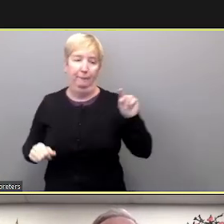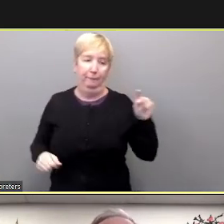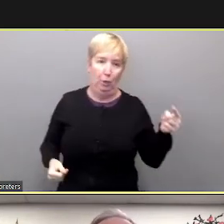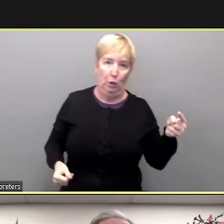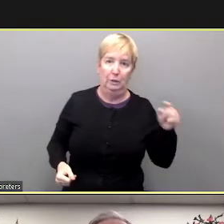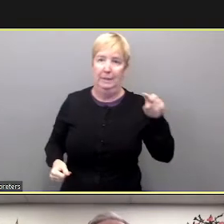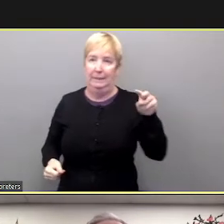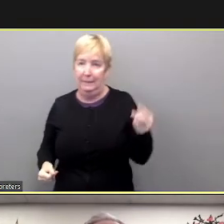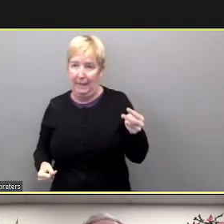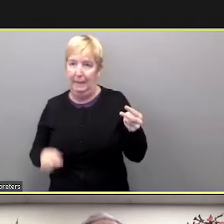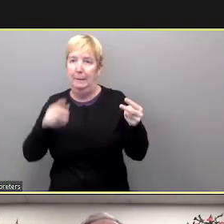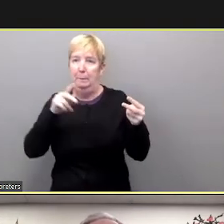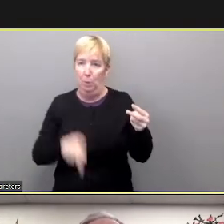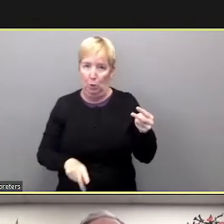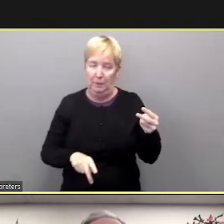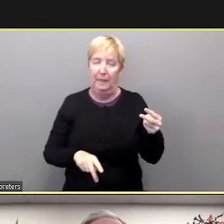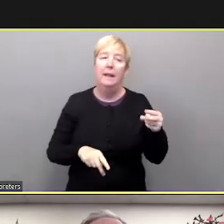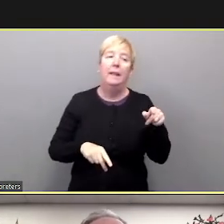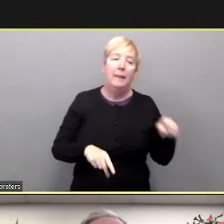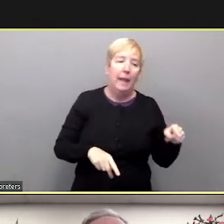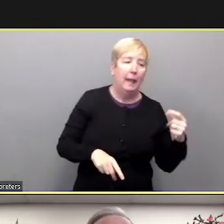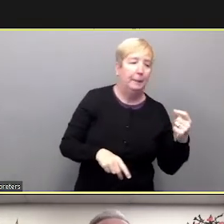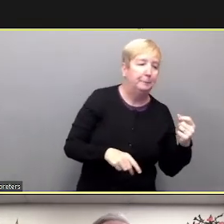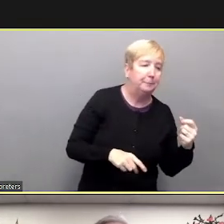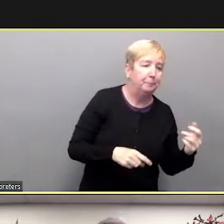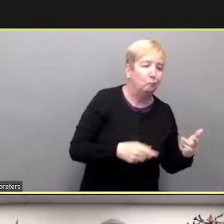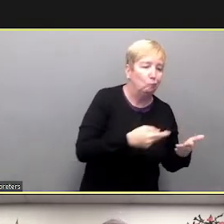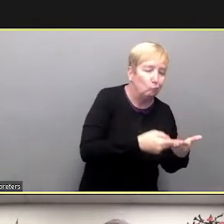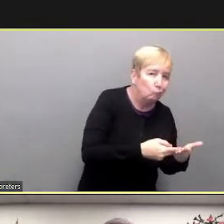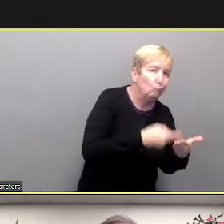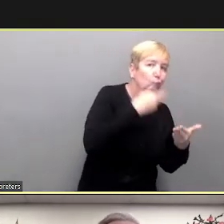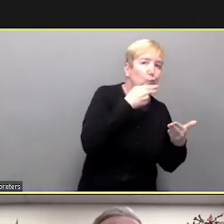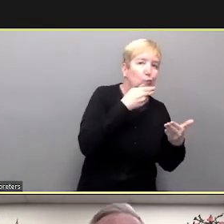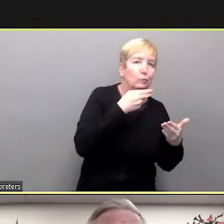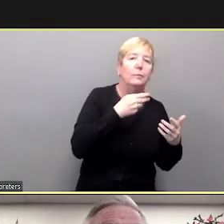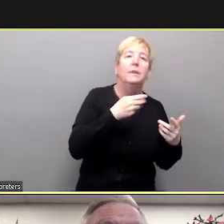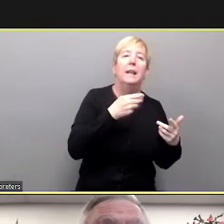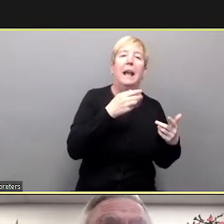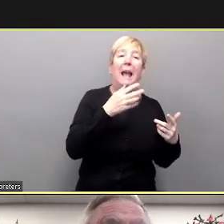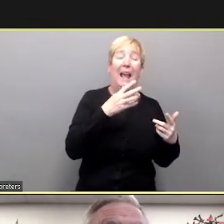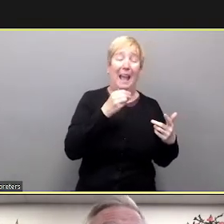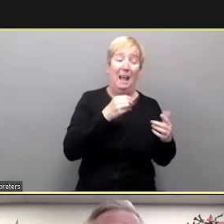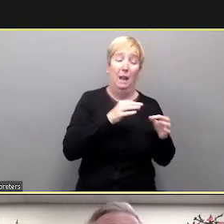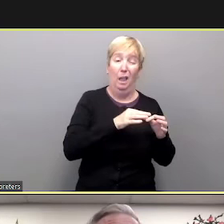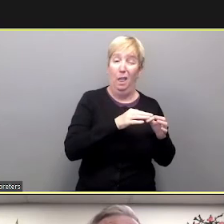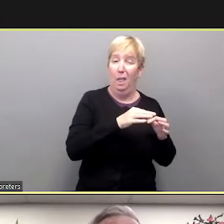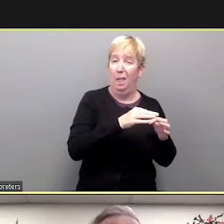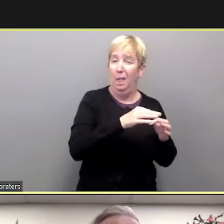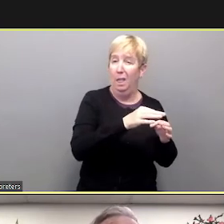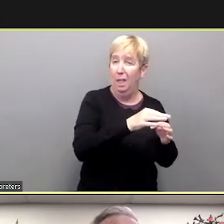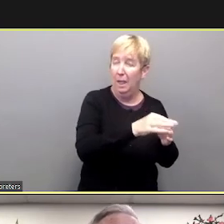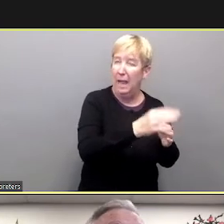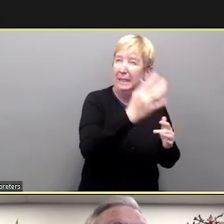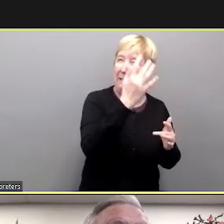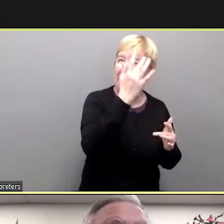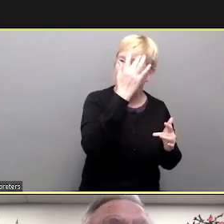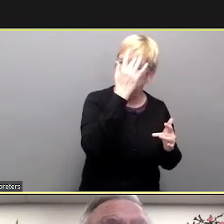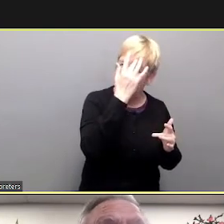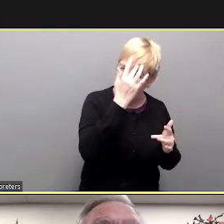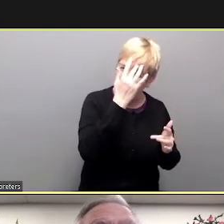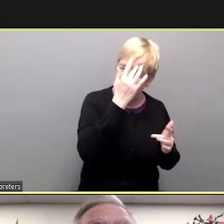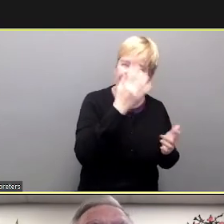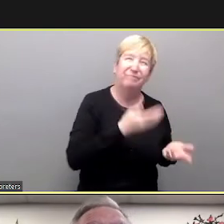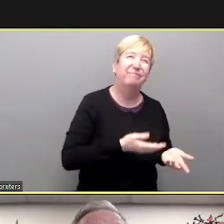and they ended up being too sick by the time they got to the hospital to